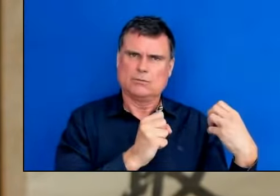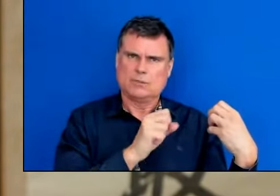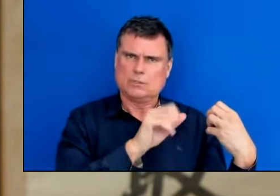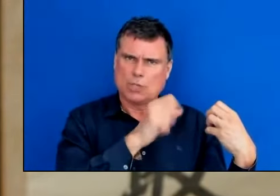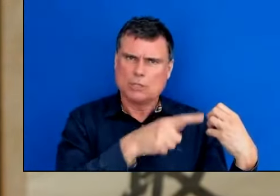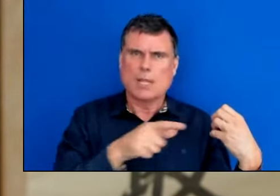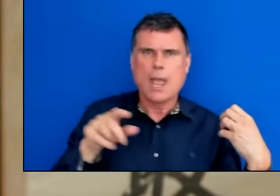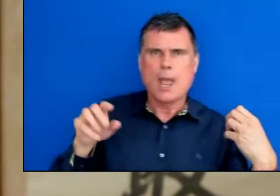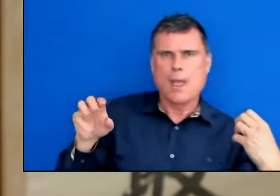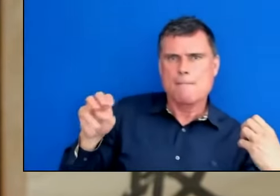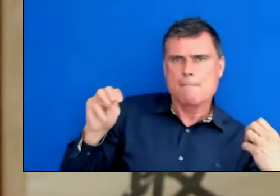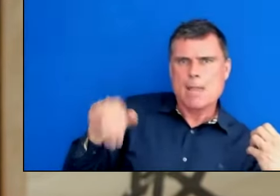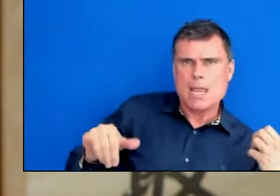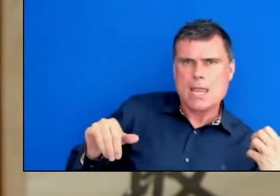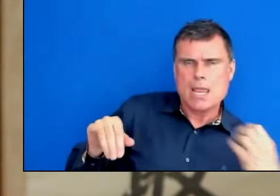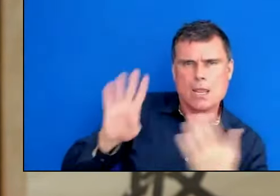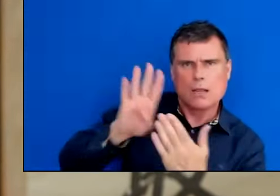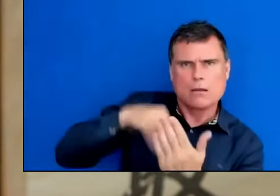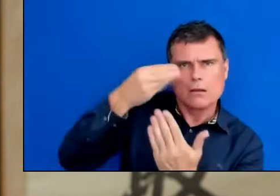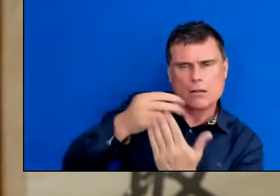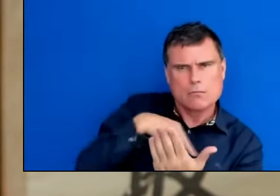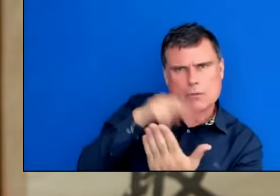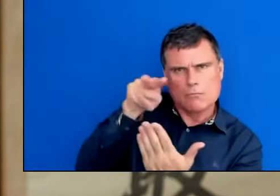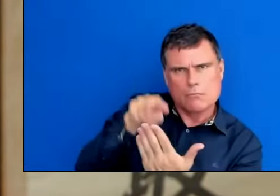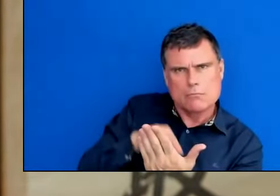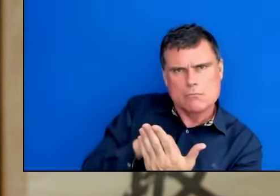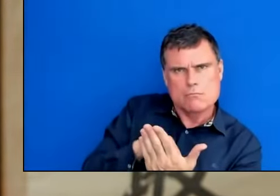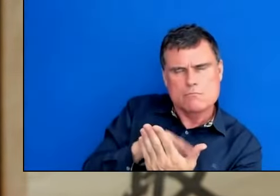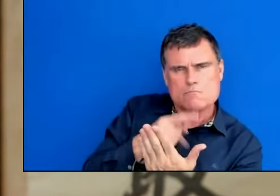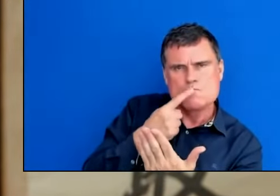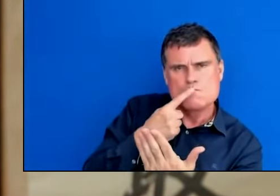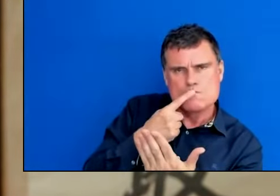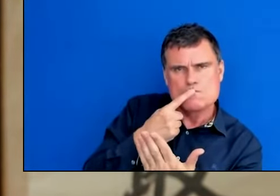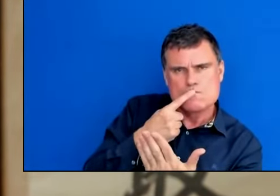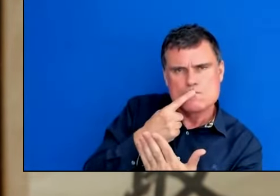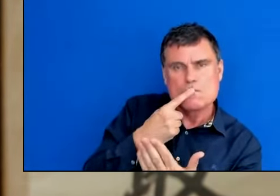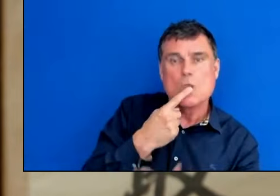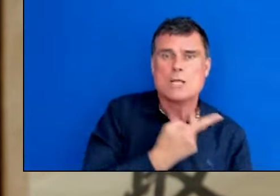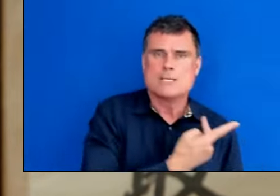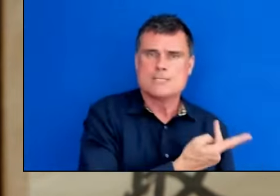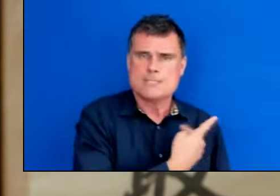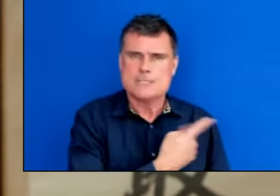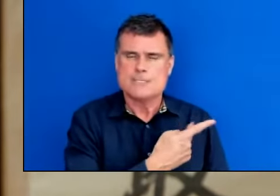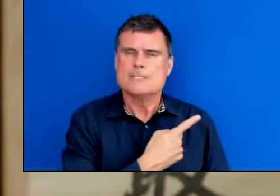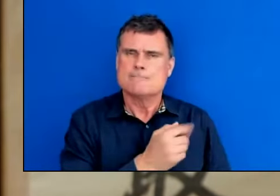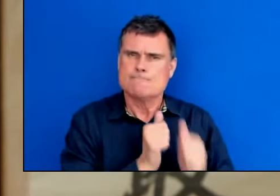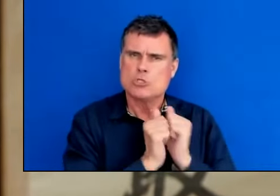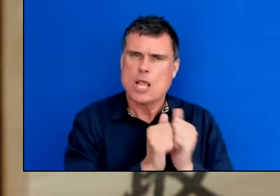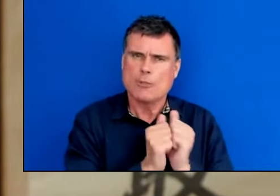legislative calendar was going to end that year. But you know what made it work? It's we had the